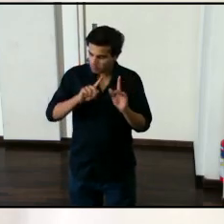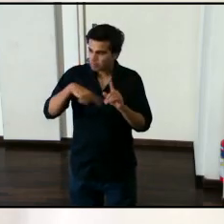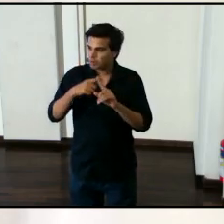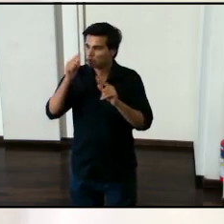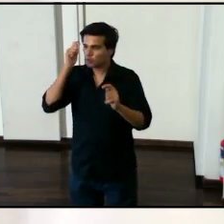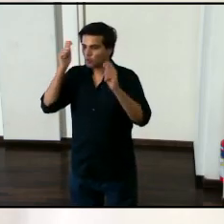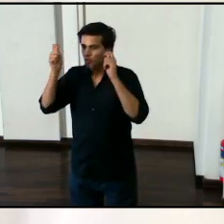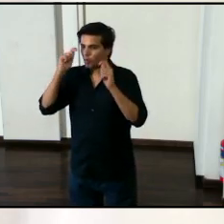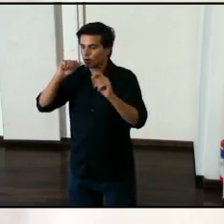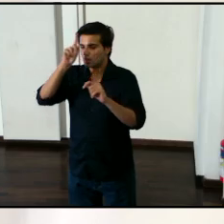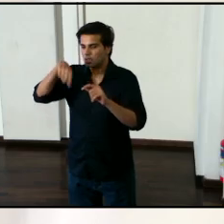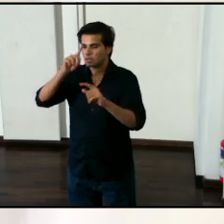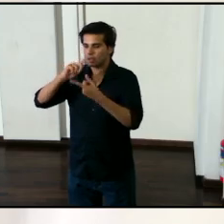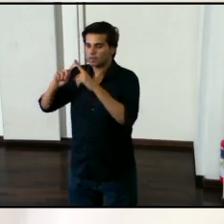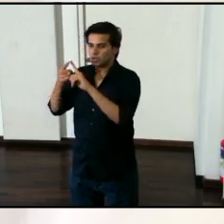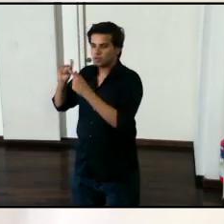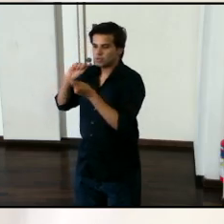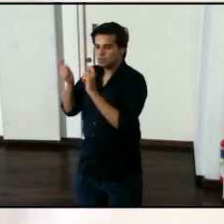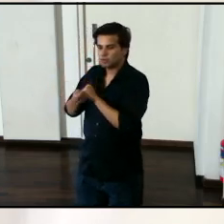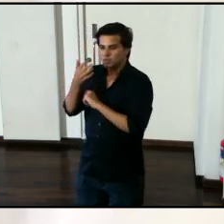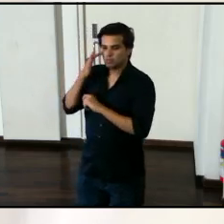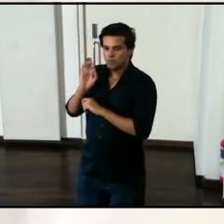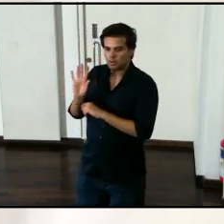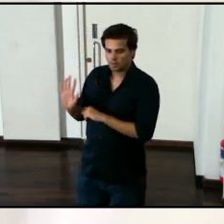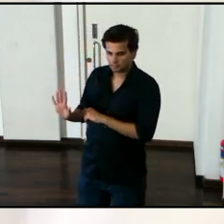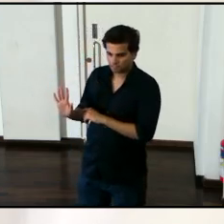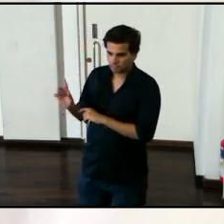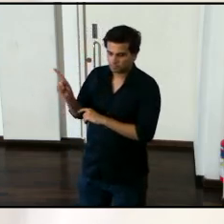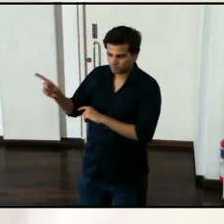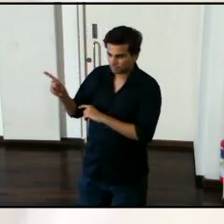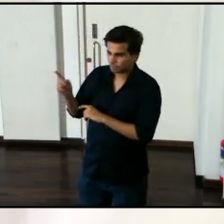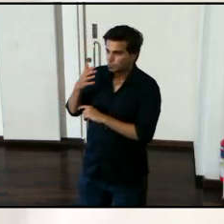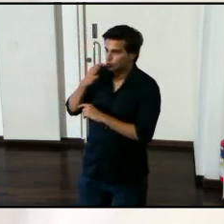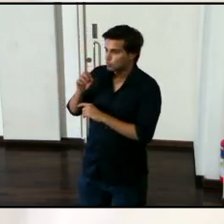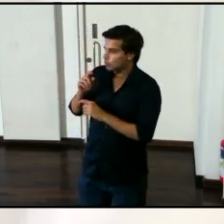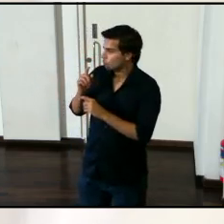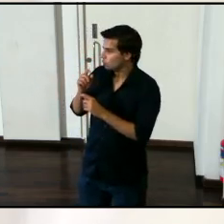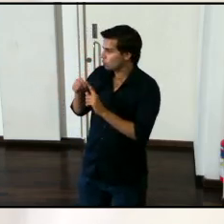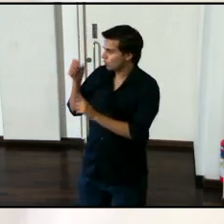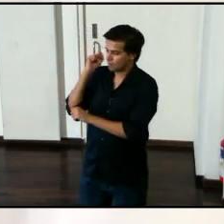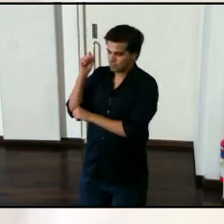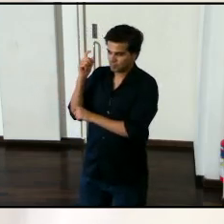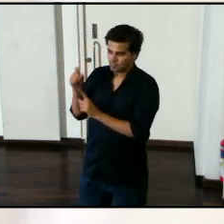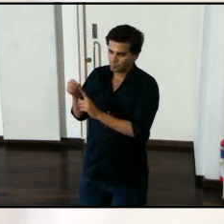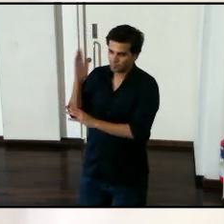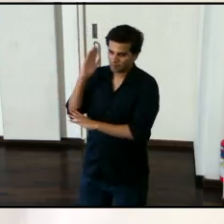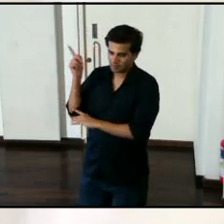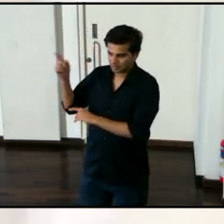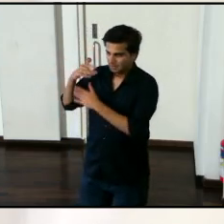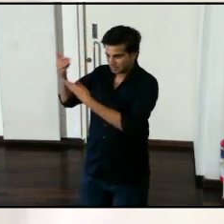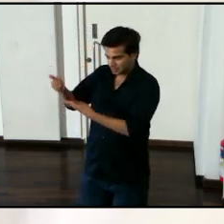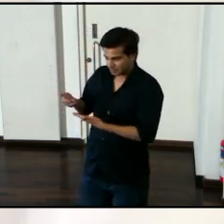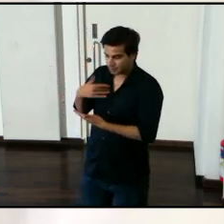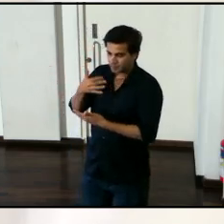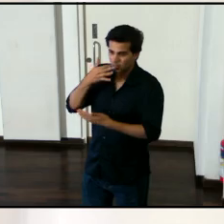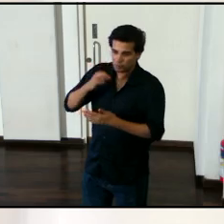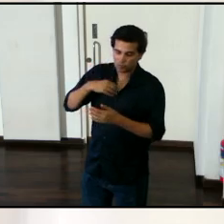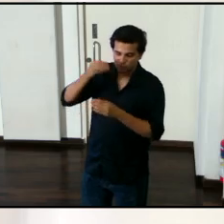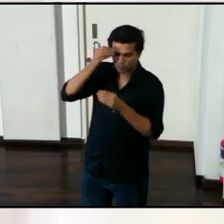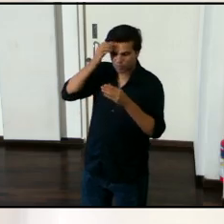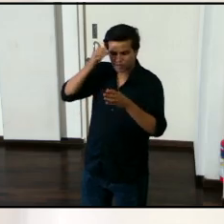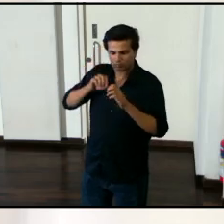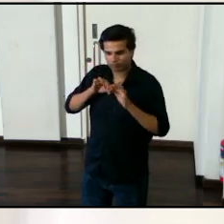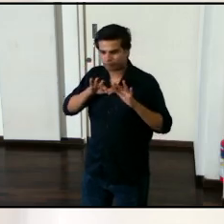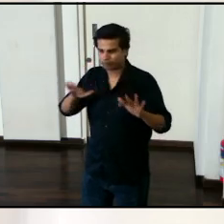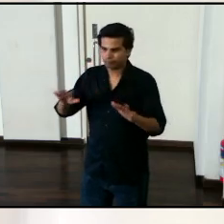shaping India's history of resistance. We are delighted to have Professor Arunima here to share her extensive knowledge on